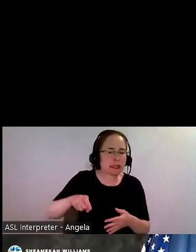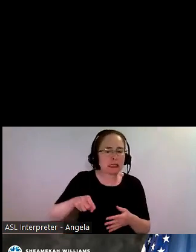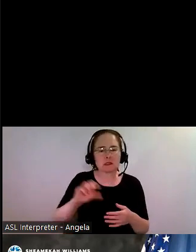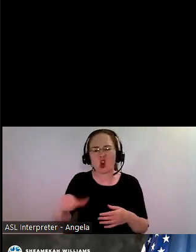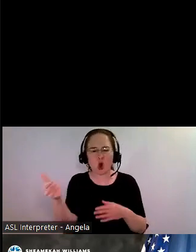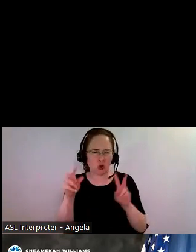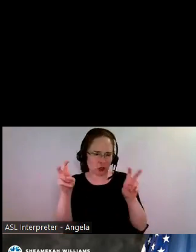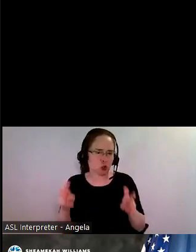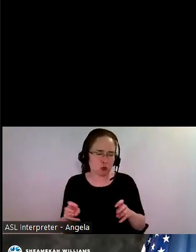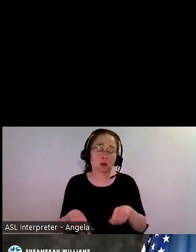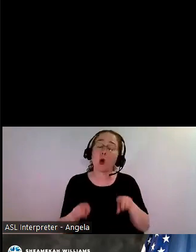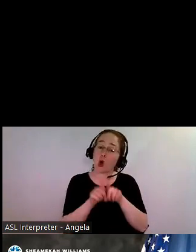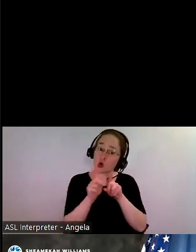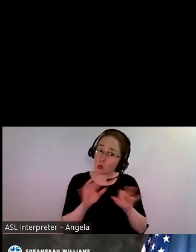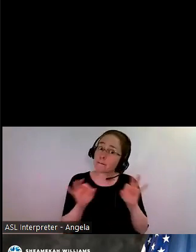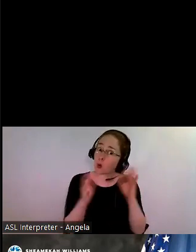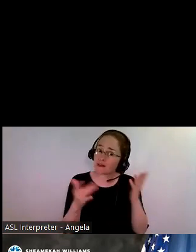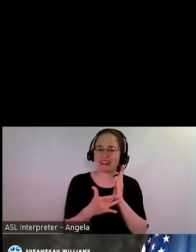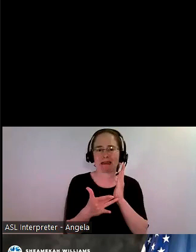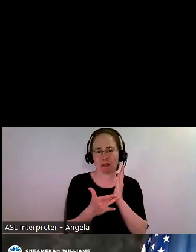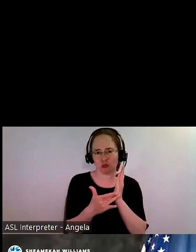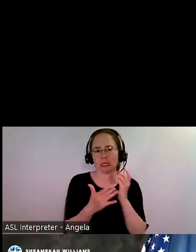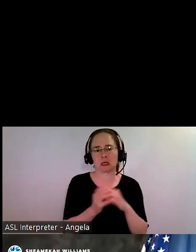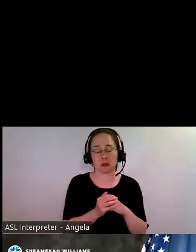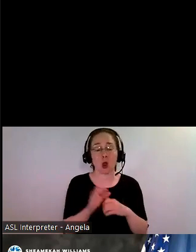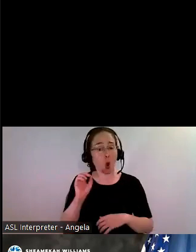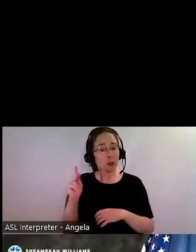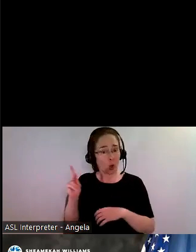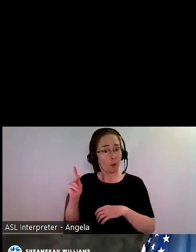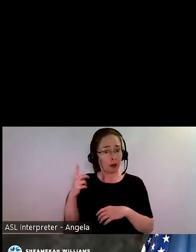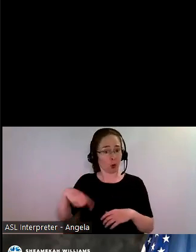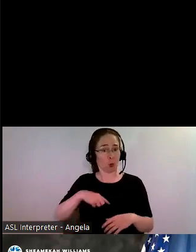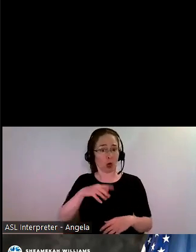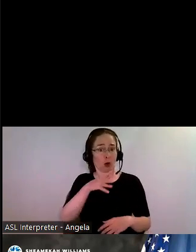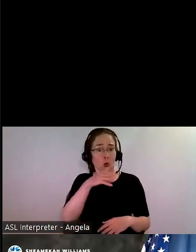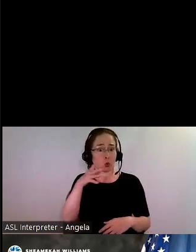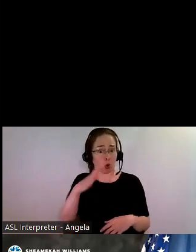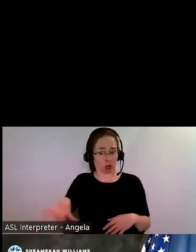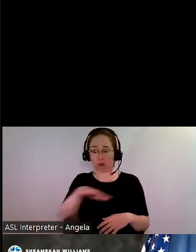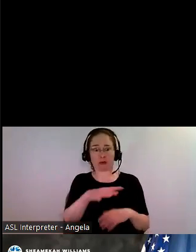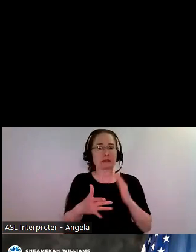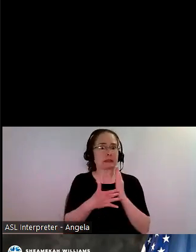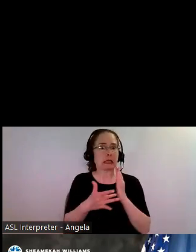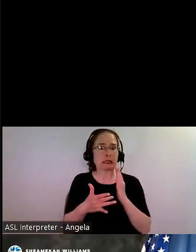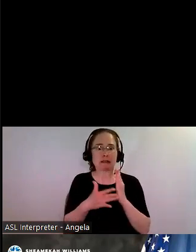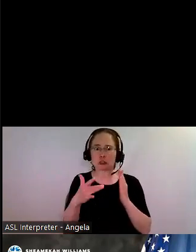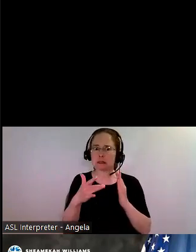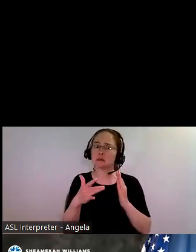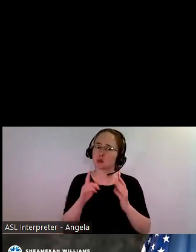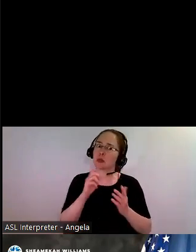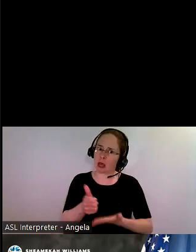also technology is important as a part of that. You know, in Oklahoma, we are rural and frontier, so technology comes in extremely